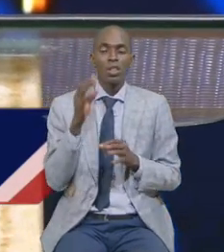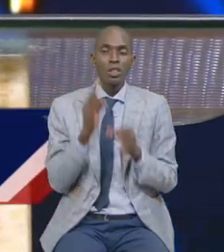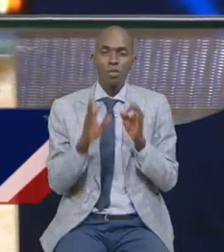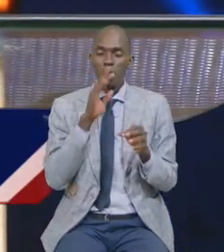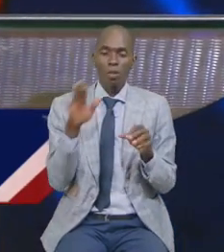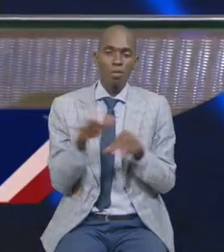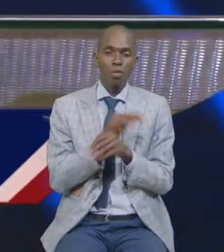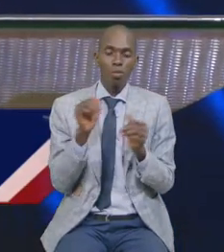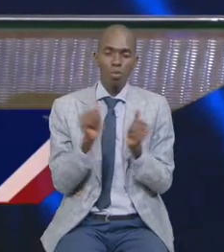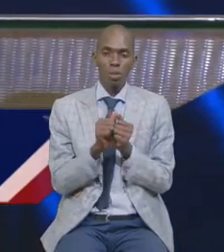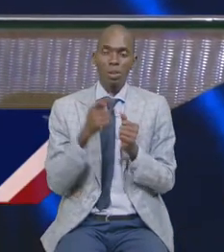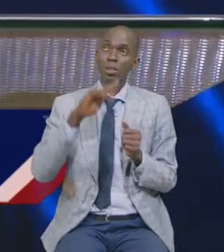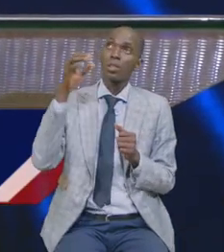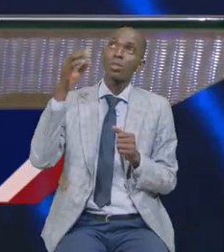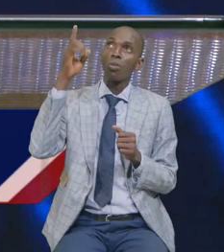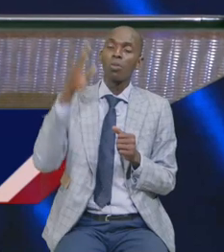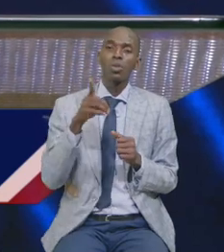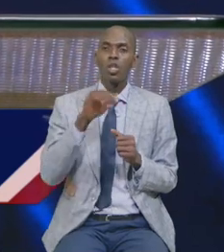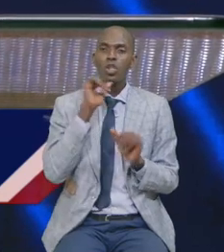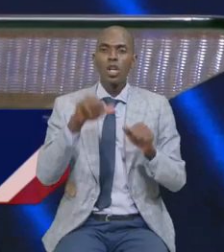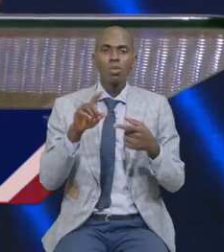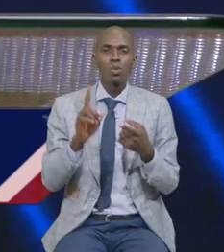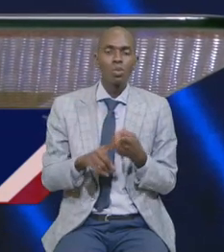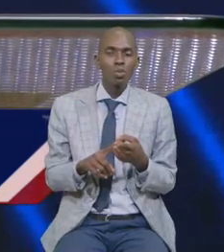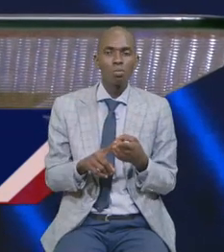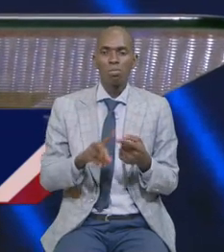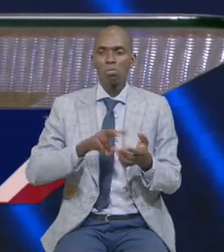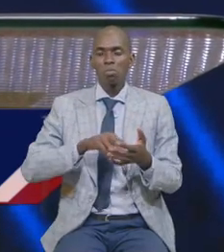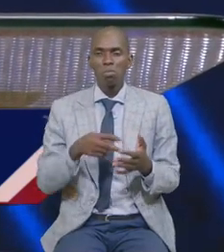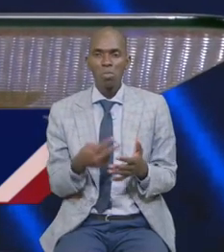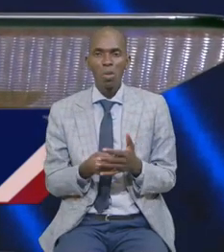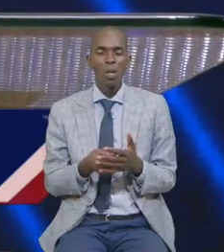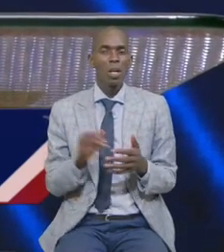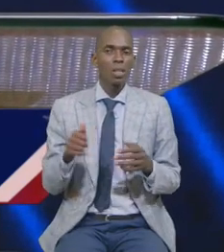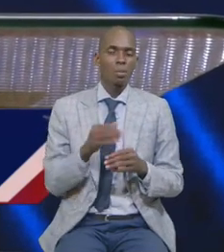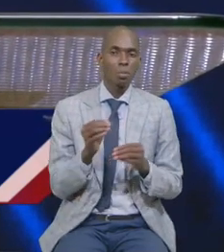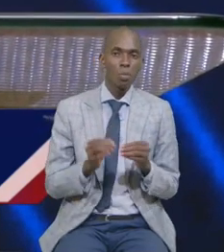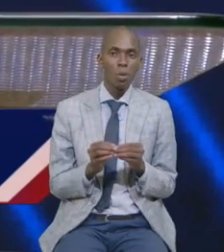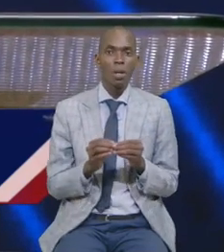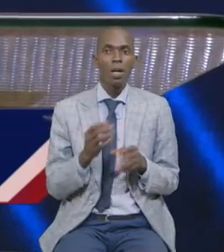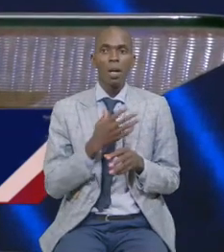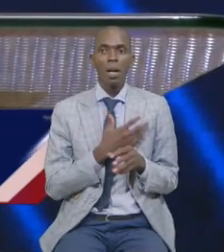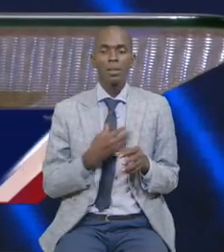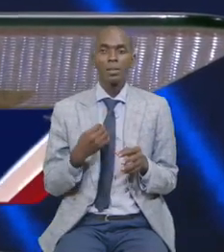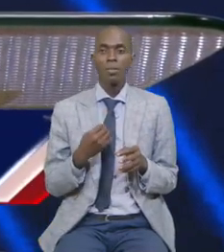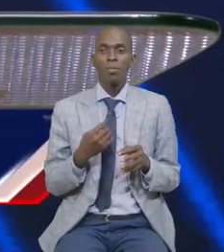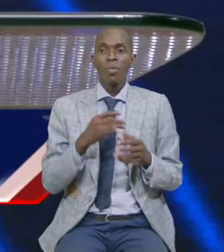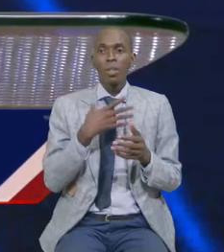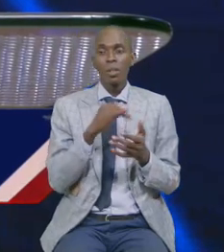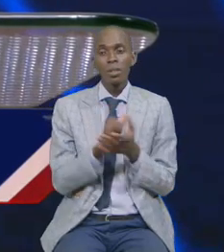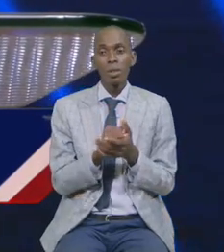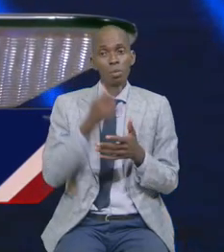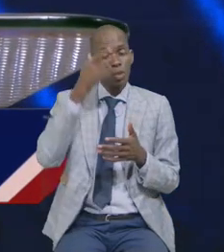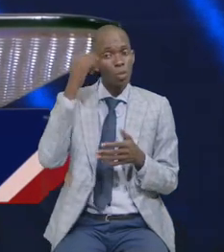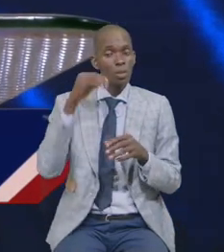any mortal man no matter what he has what he does or what he can do because we told